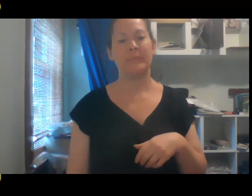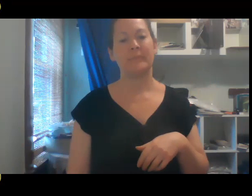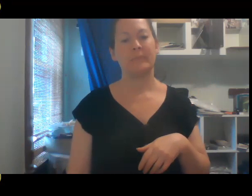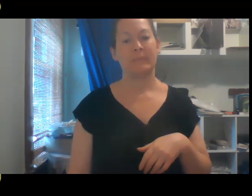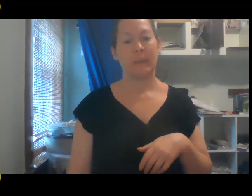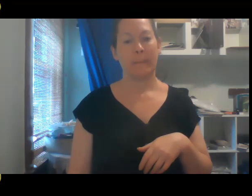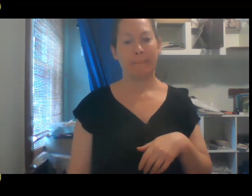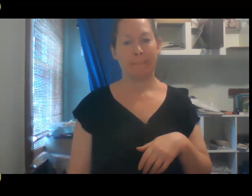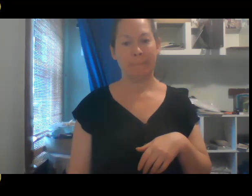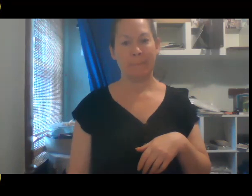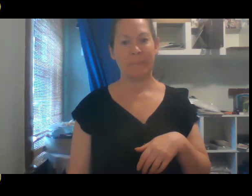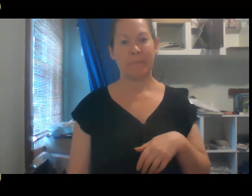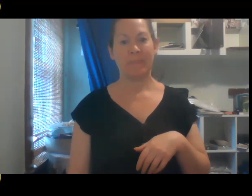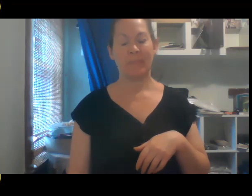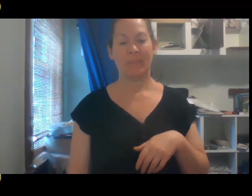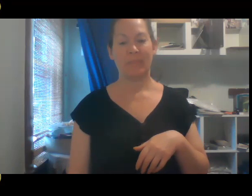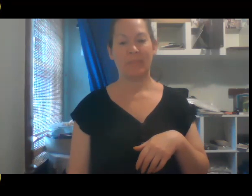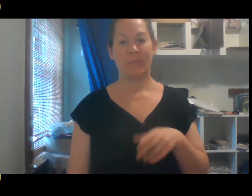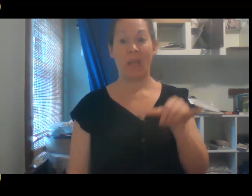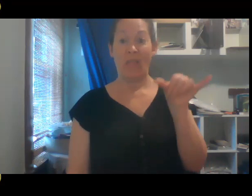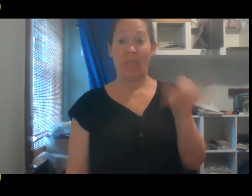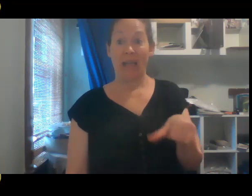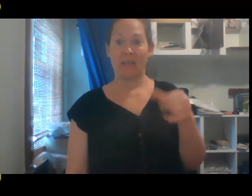And that's the power of